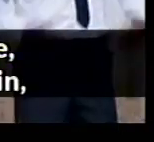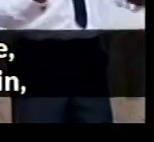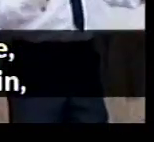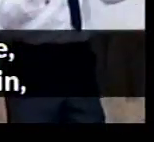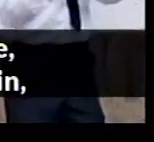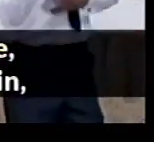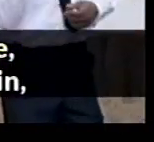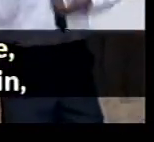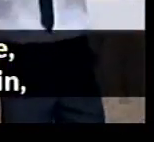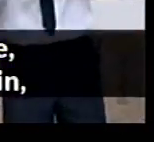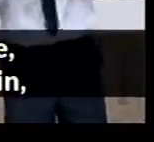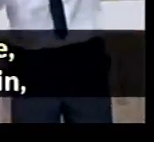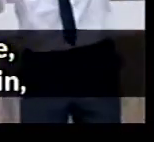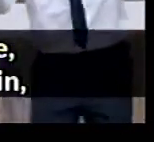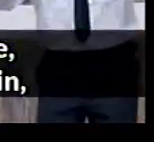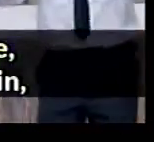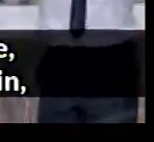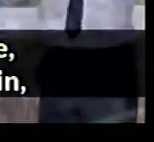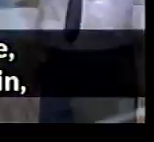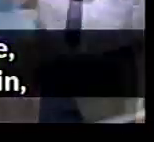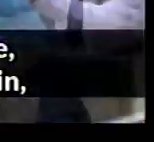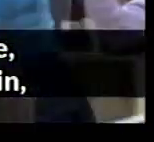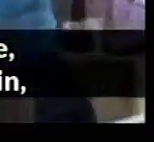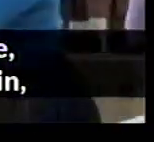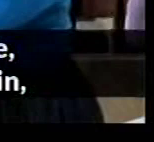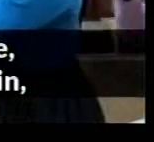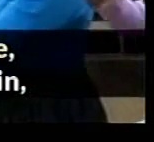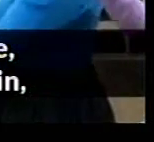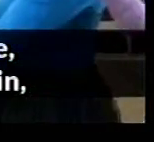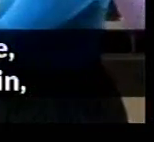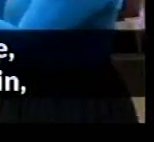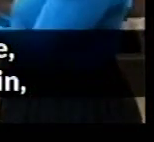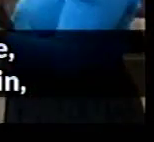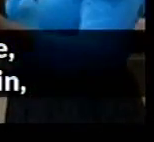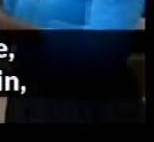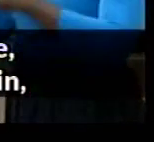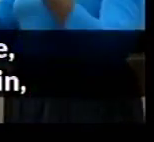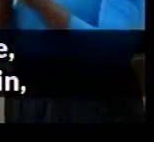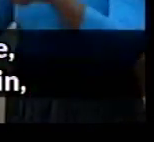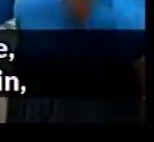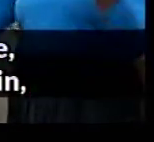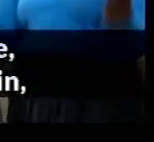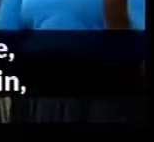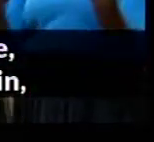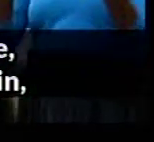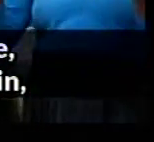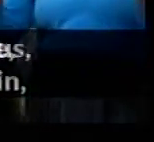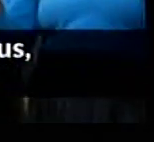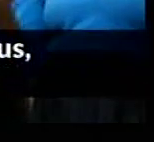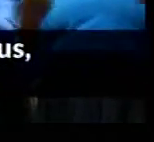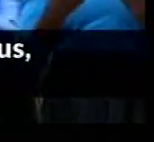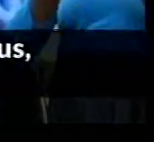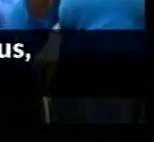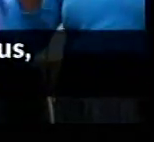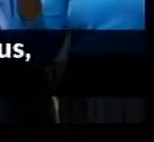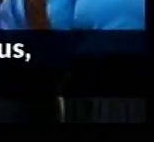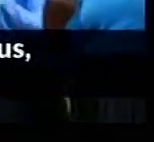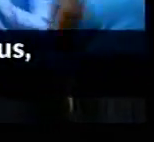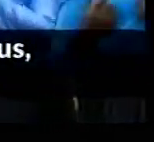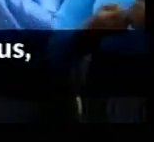Thank God I am free, free, free from this world of sin.